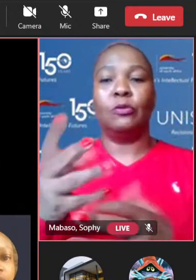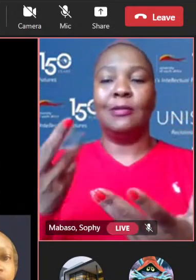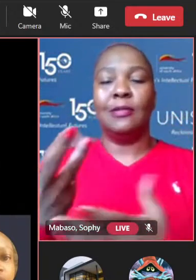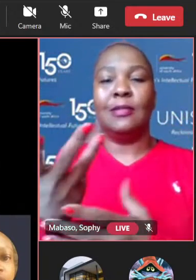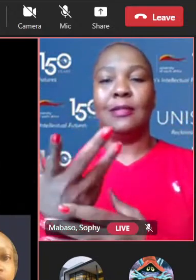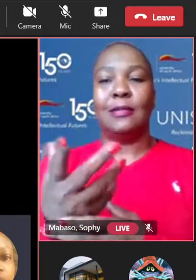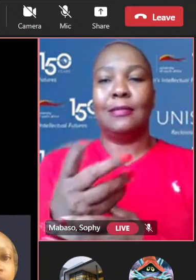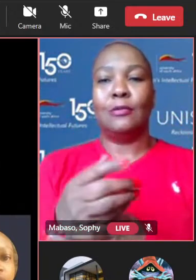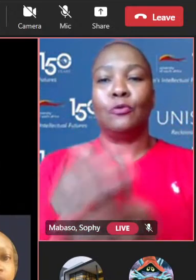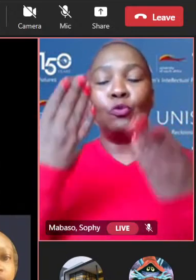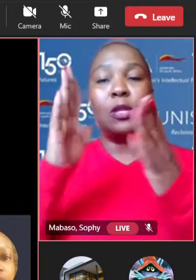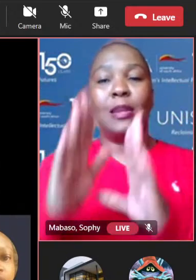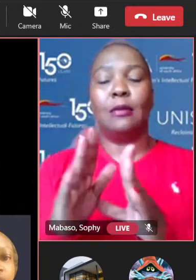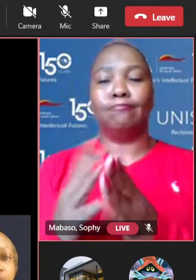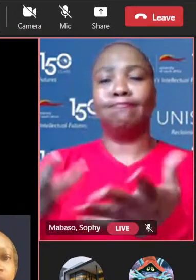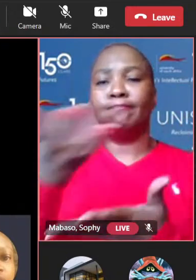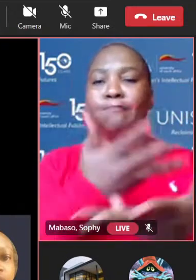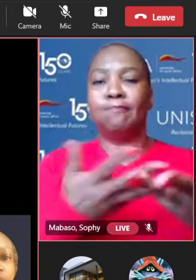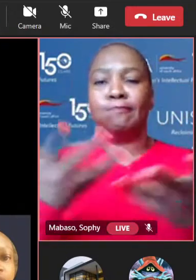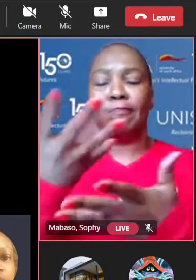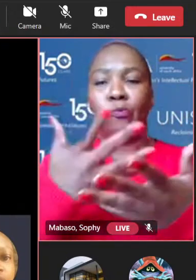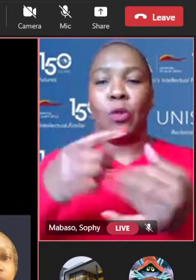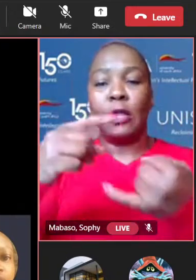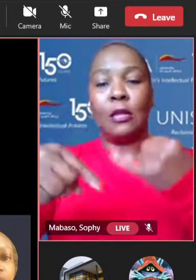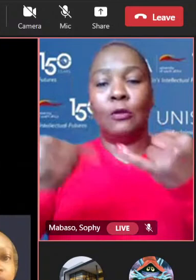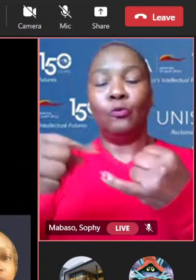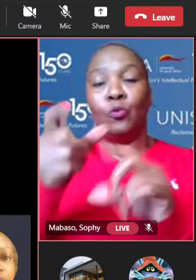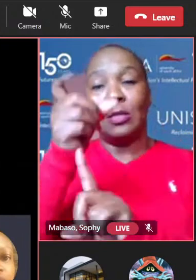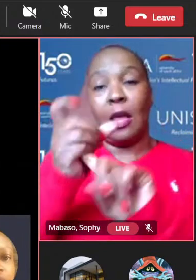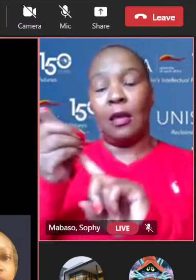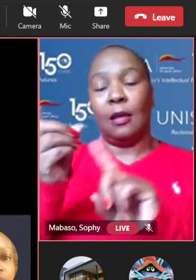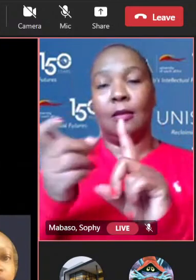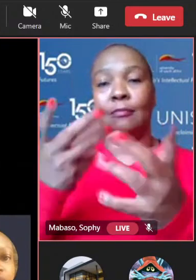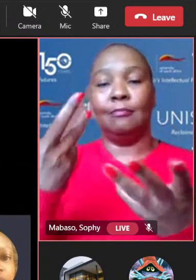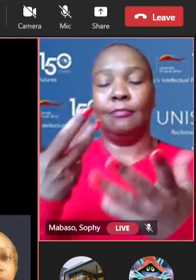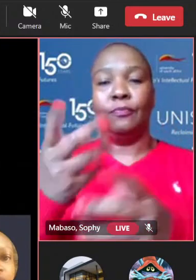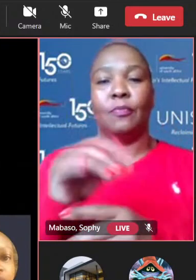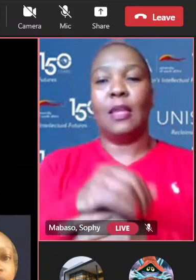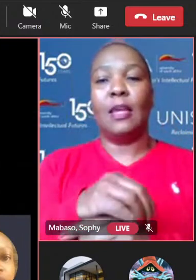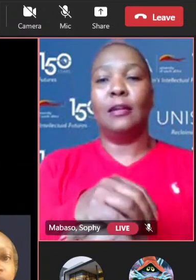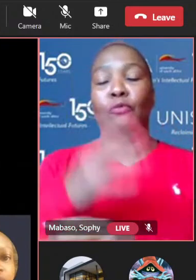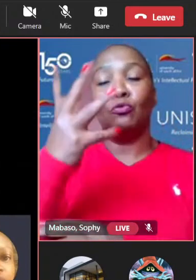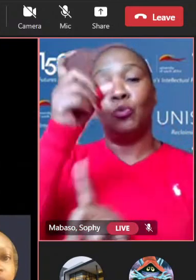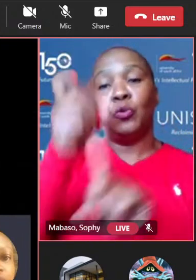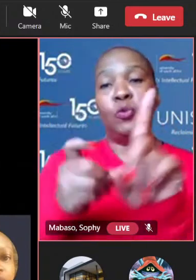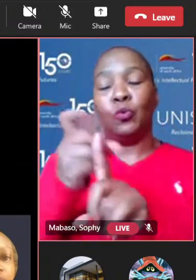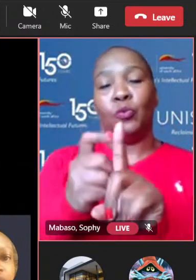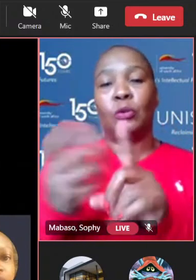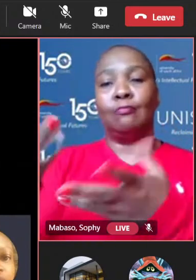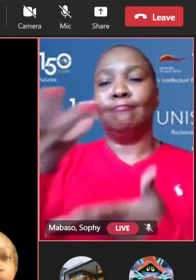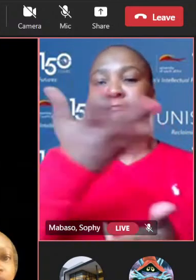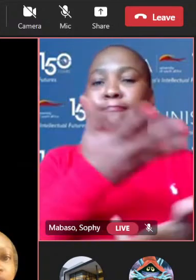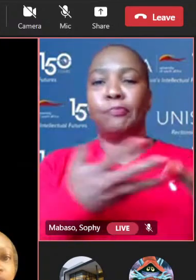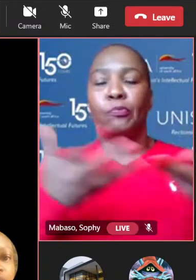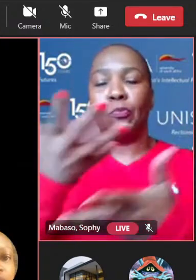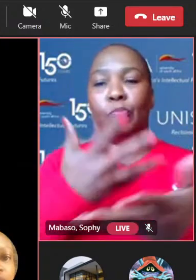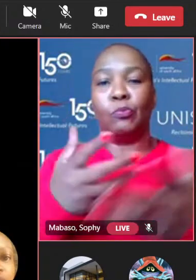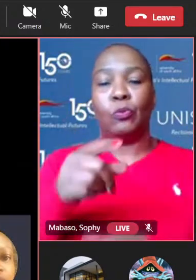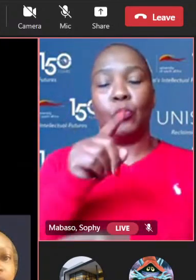interaction with the tutor, as well as tutor interacting with the content.